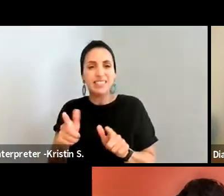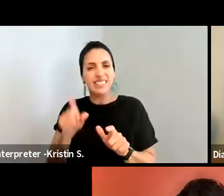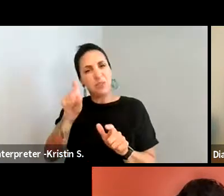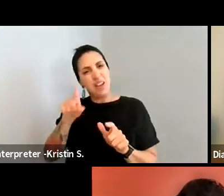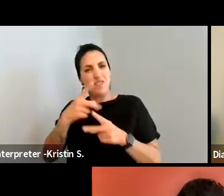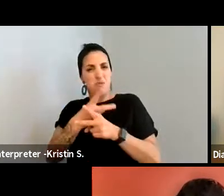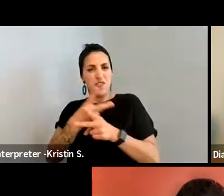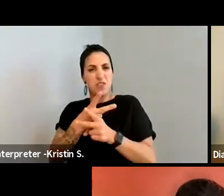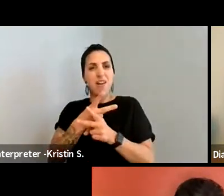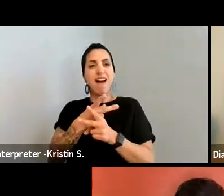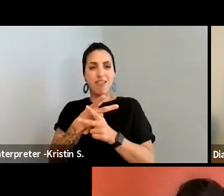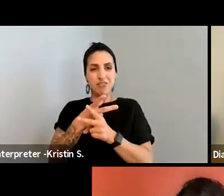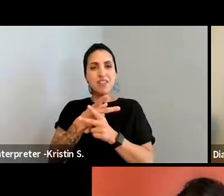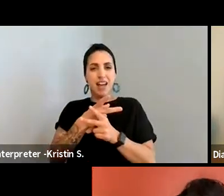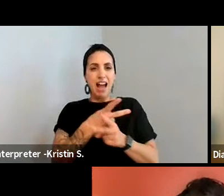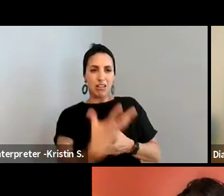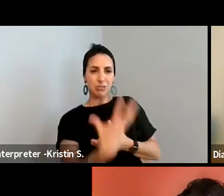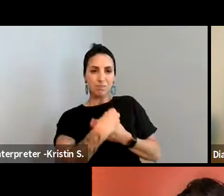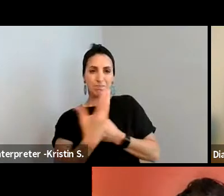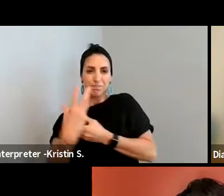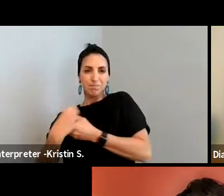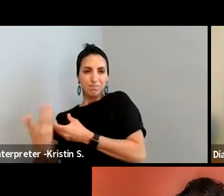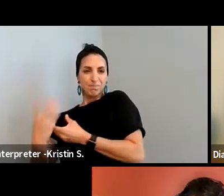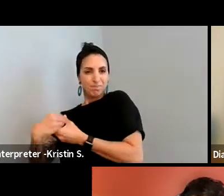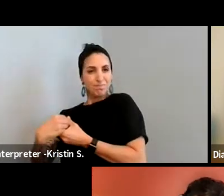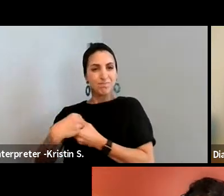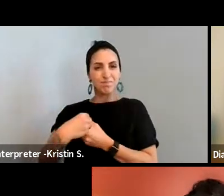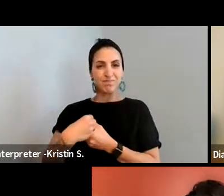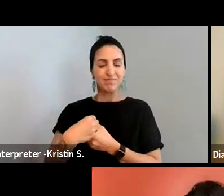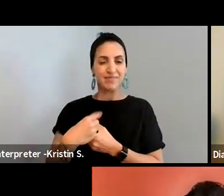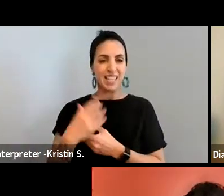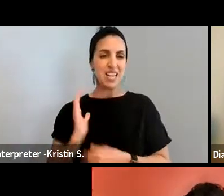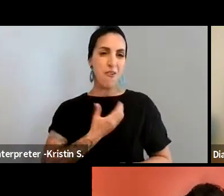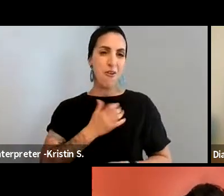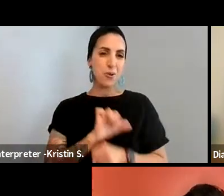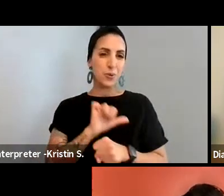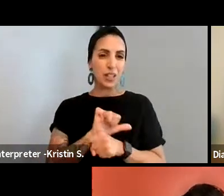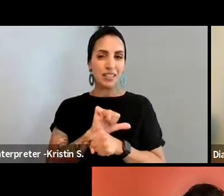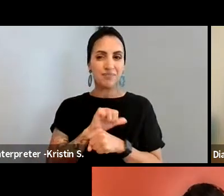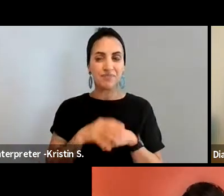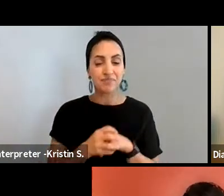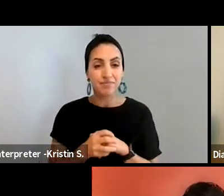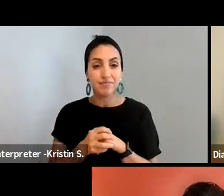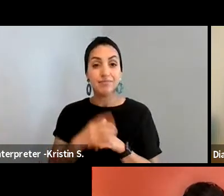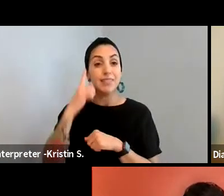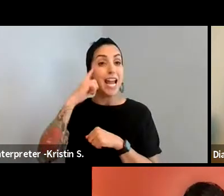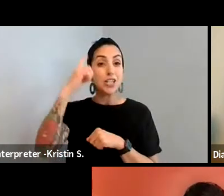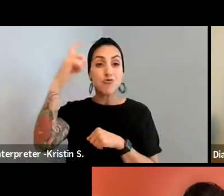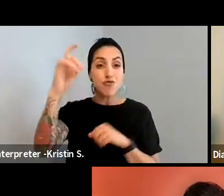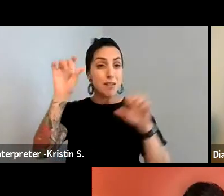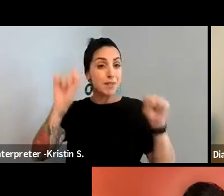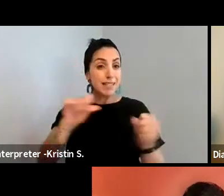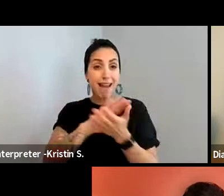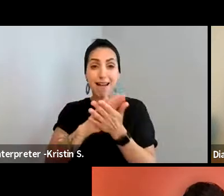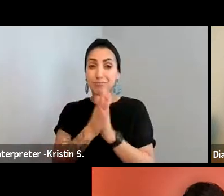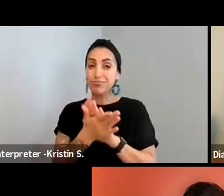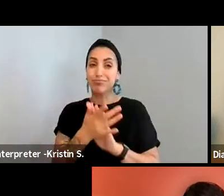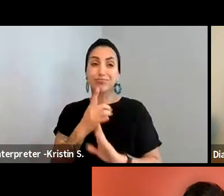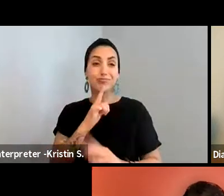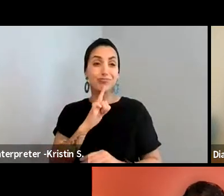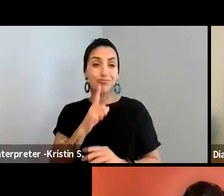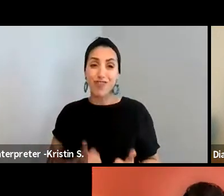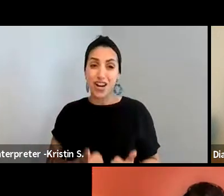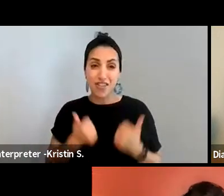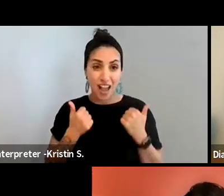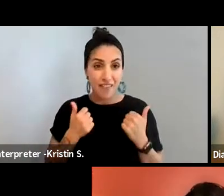gets, love gets distributed. So, and also, right, dreams can come true, right? Even our childhood dreams.